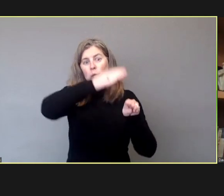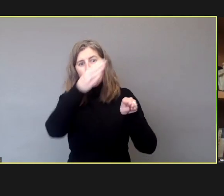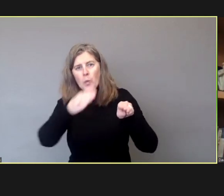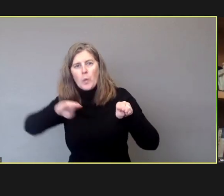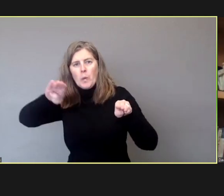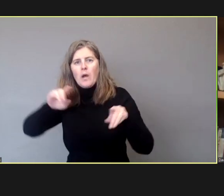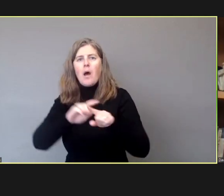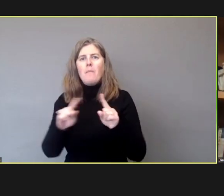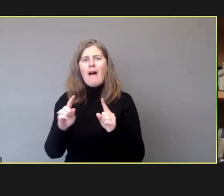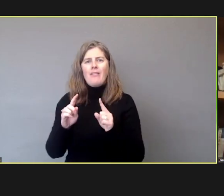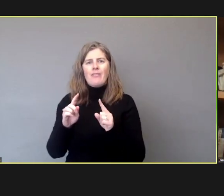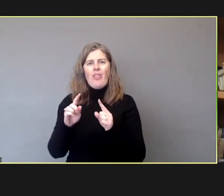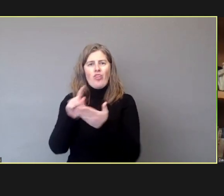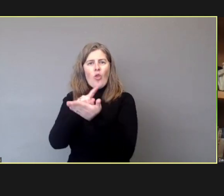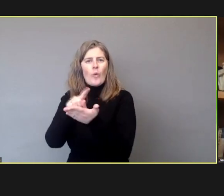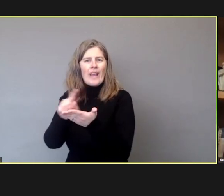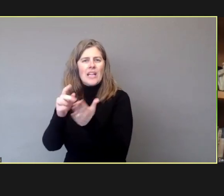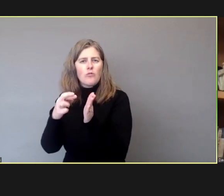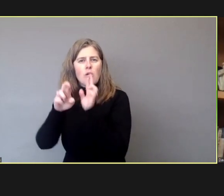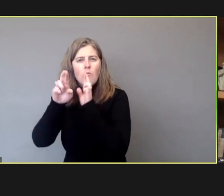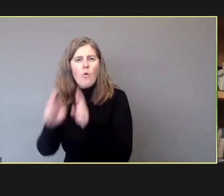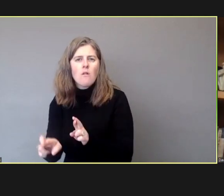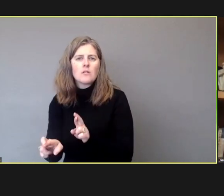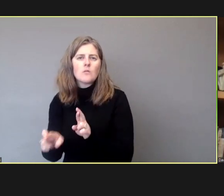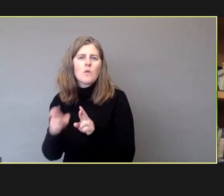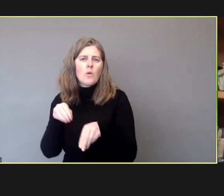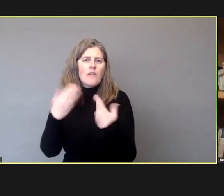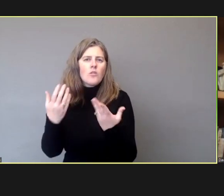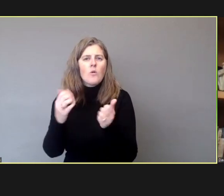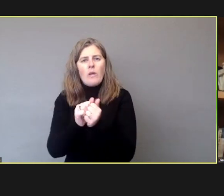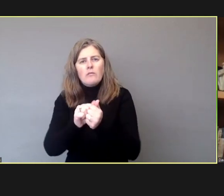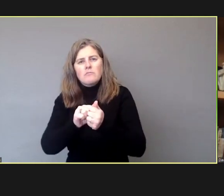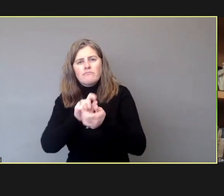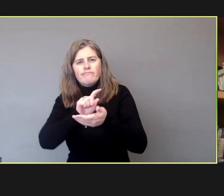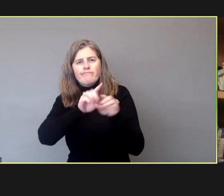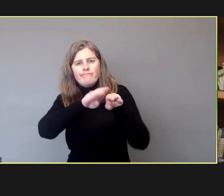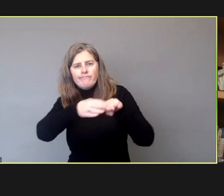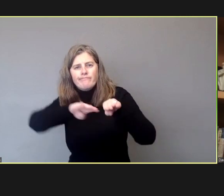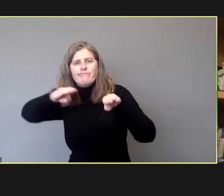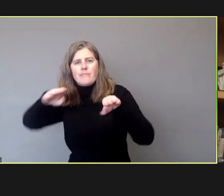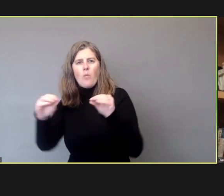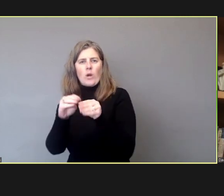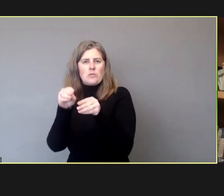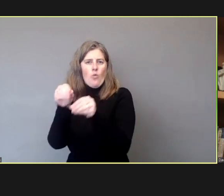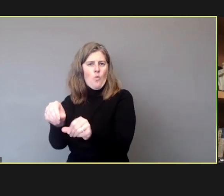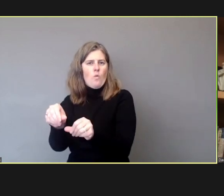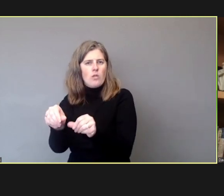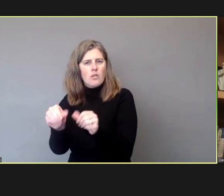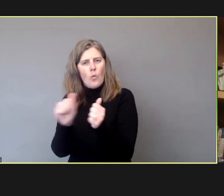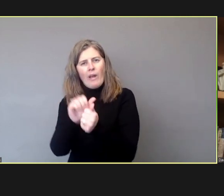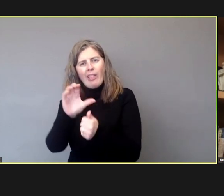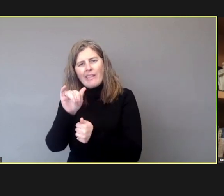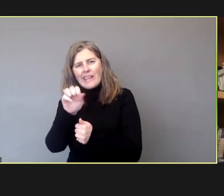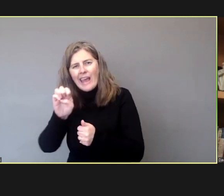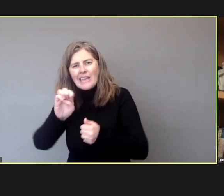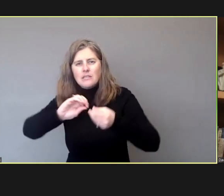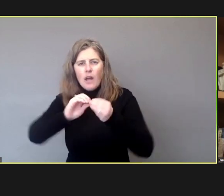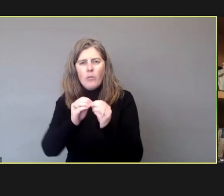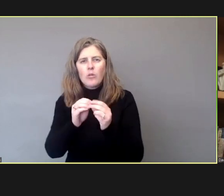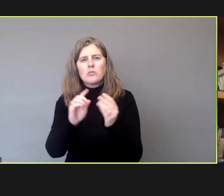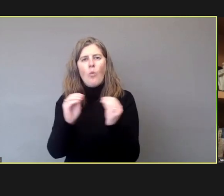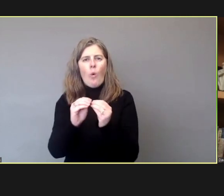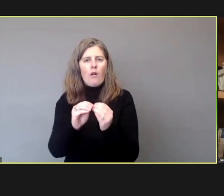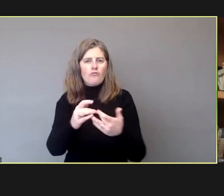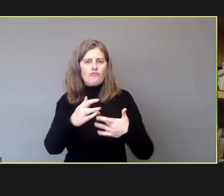reports do all the deduplication of tests and case reports and things like that to give more reliable